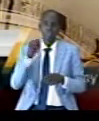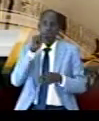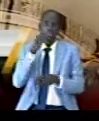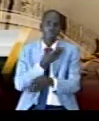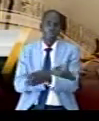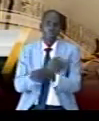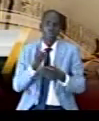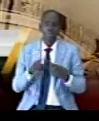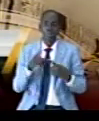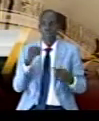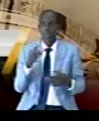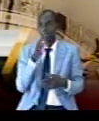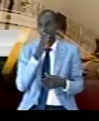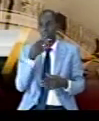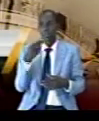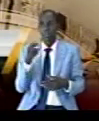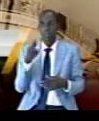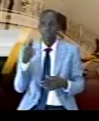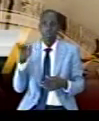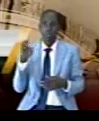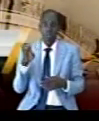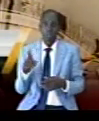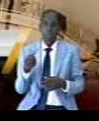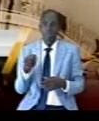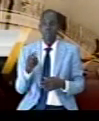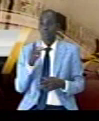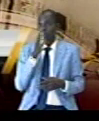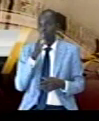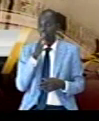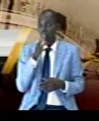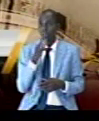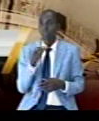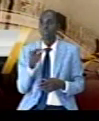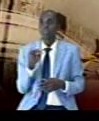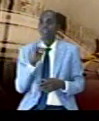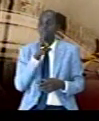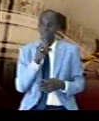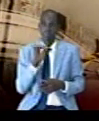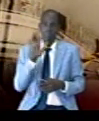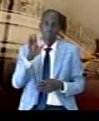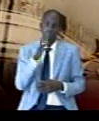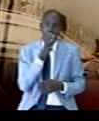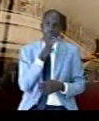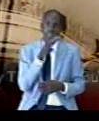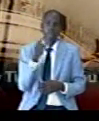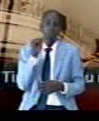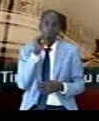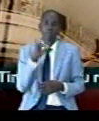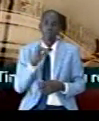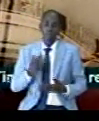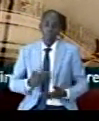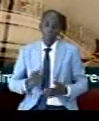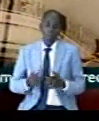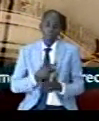The one who was sick is my mother. I'm the firstborn daughter. It was on a Wednesday